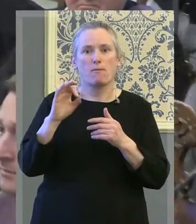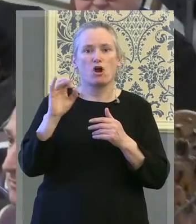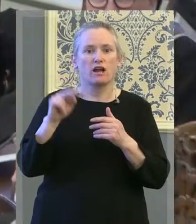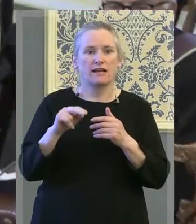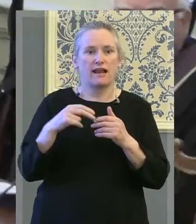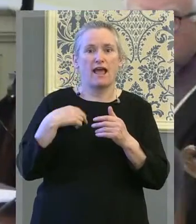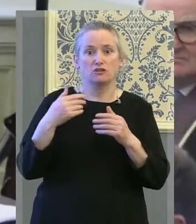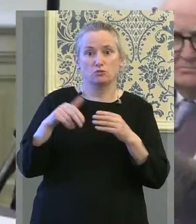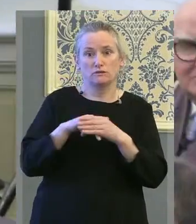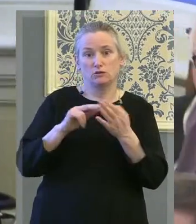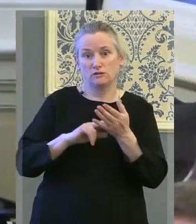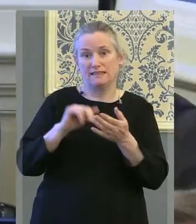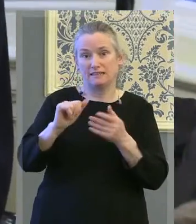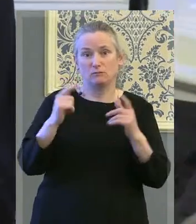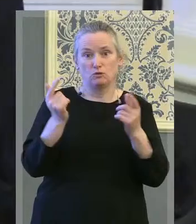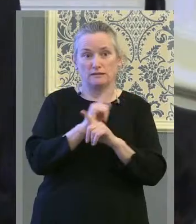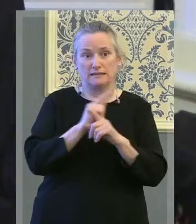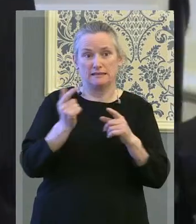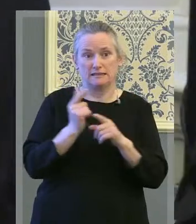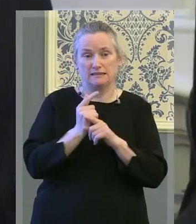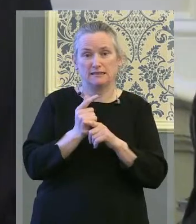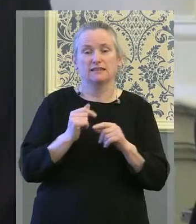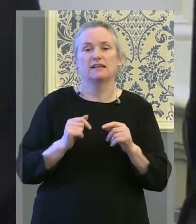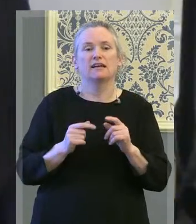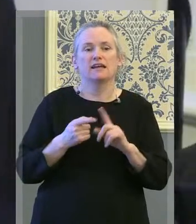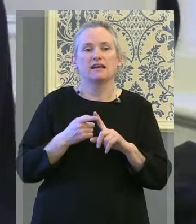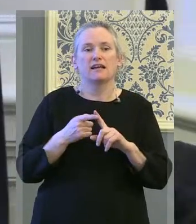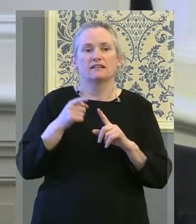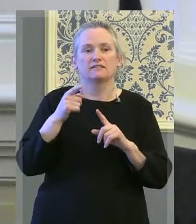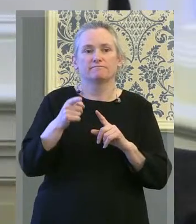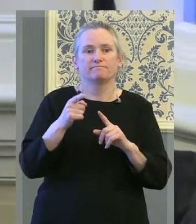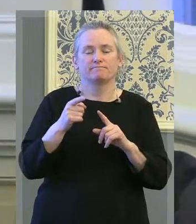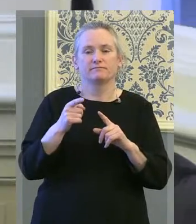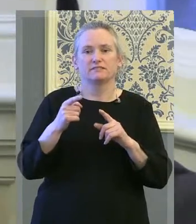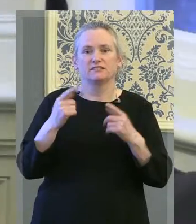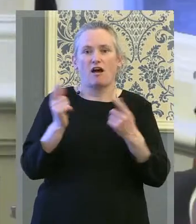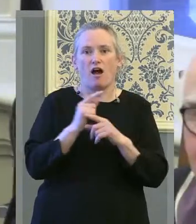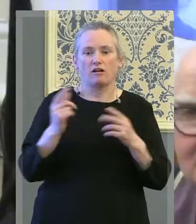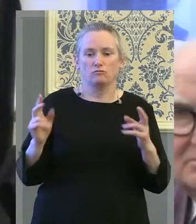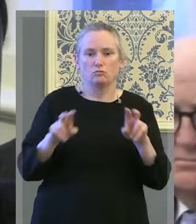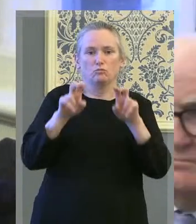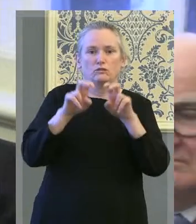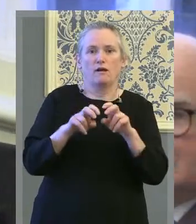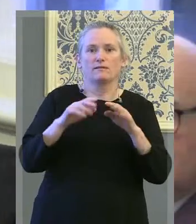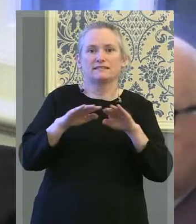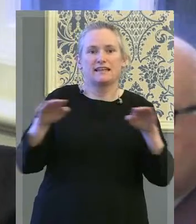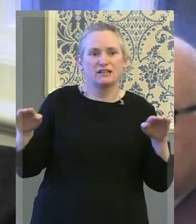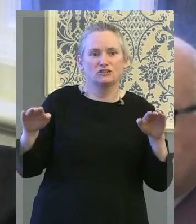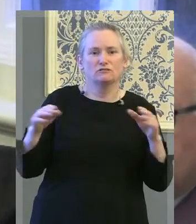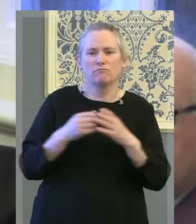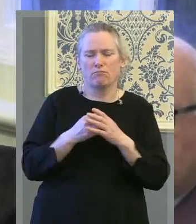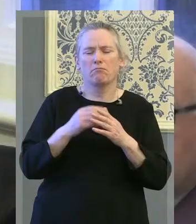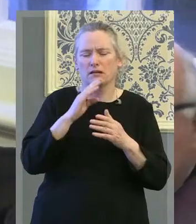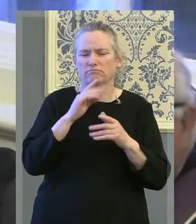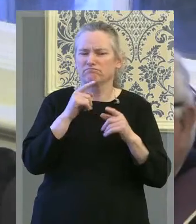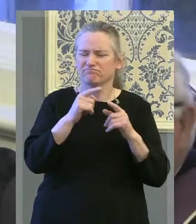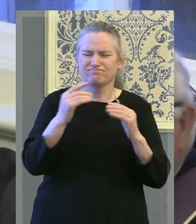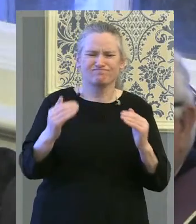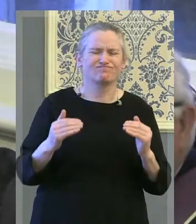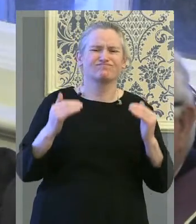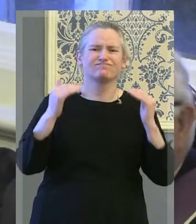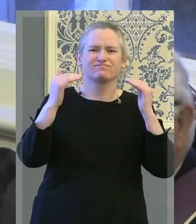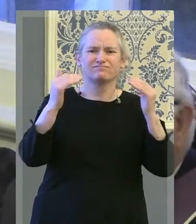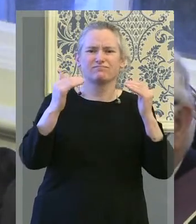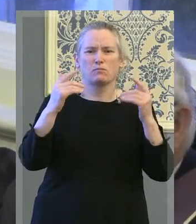album on The Listening Party and joined him for a duet on stage, solidifying his place